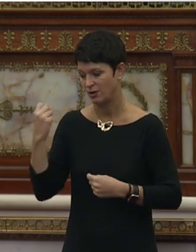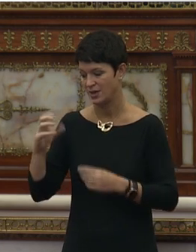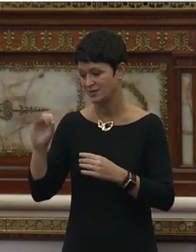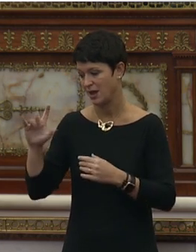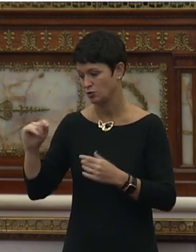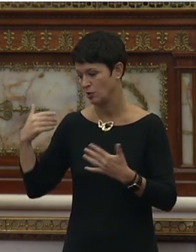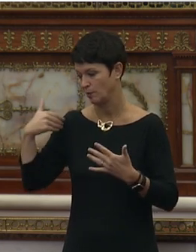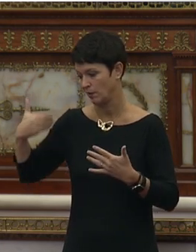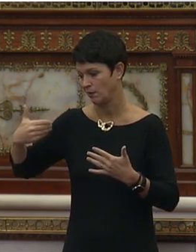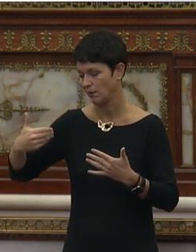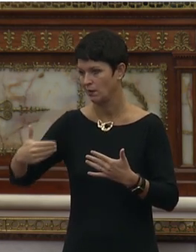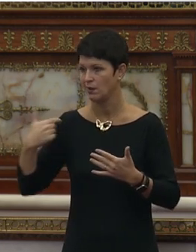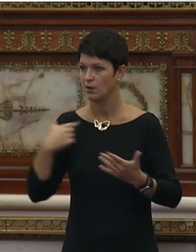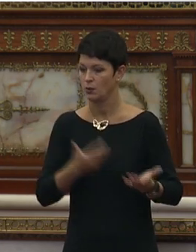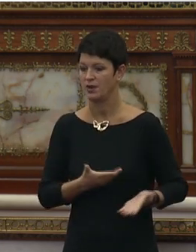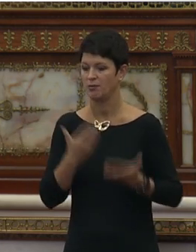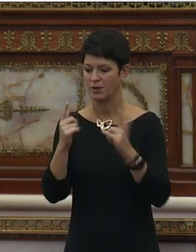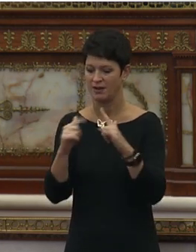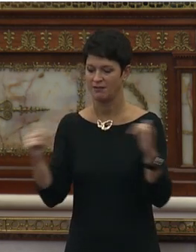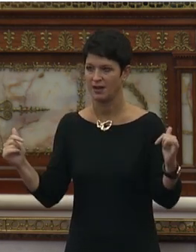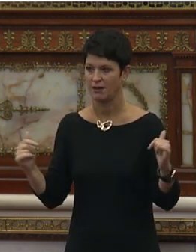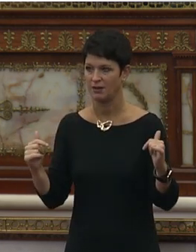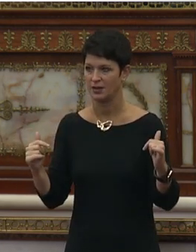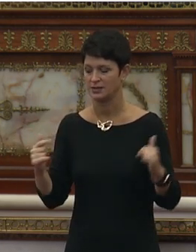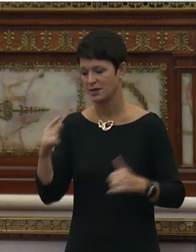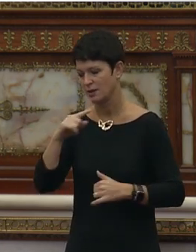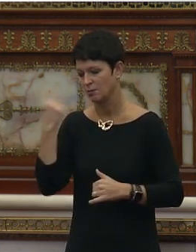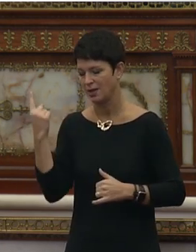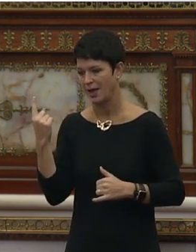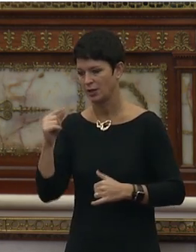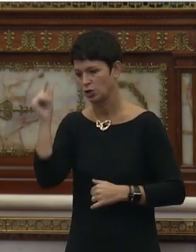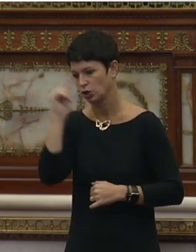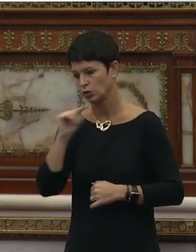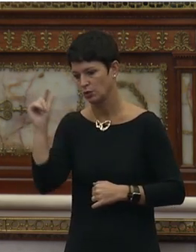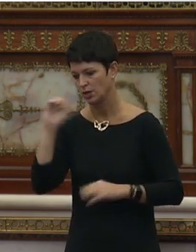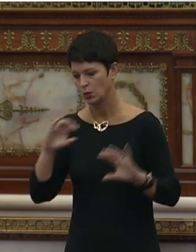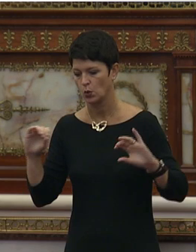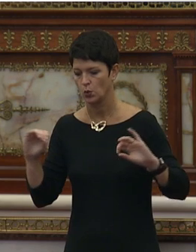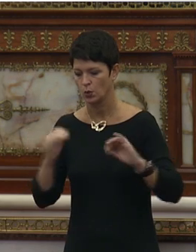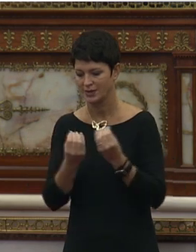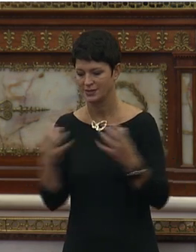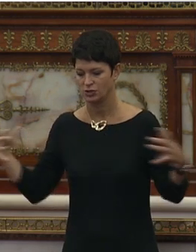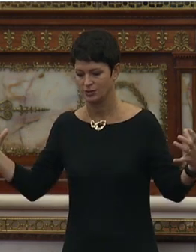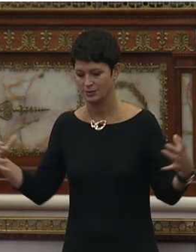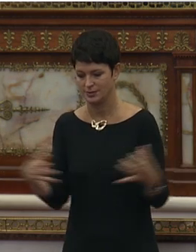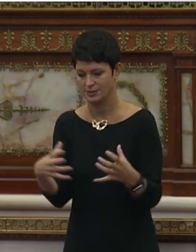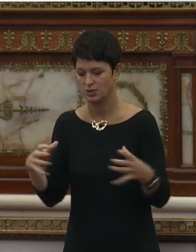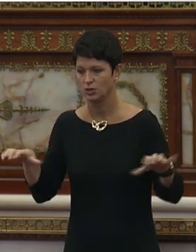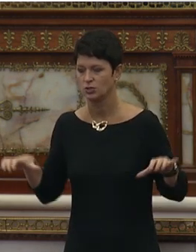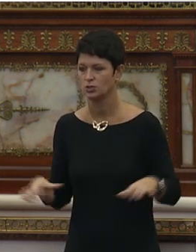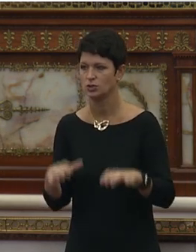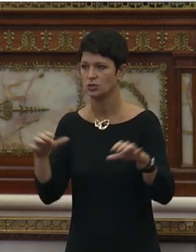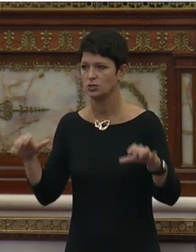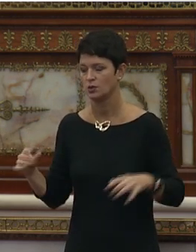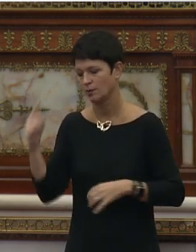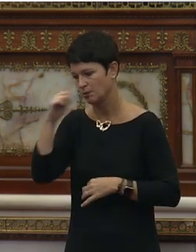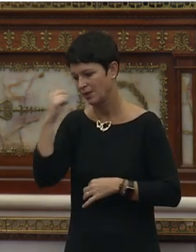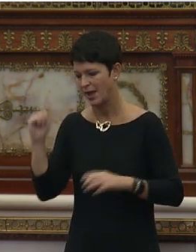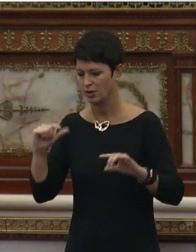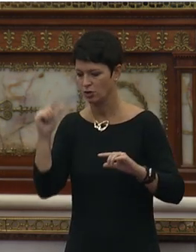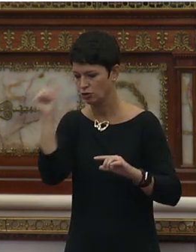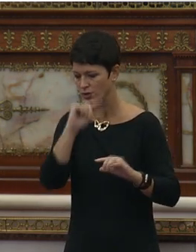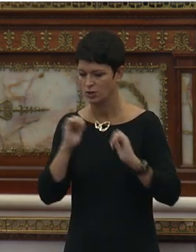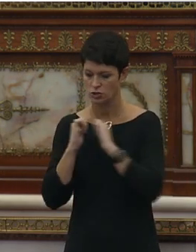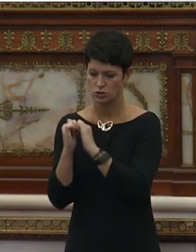October, we have brought various Black Greek organizations together to do a Black Greeks